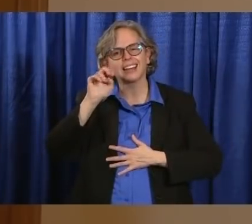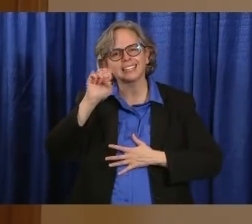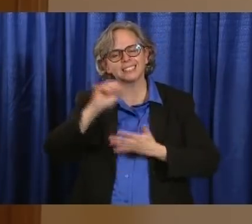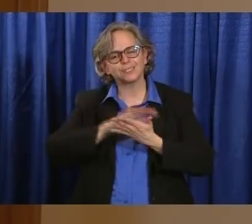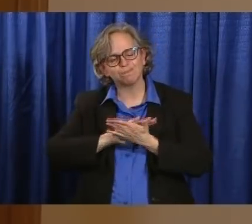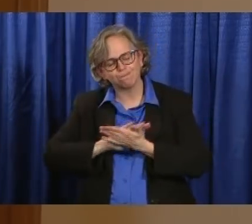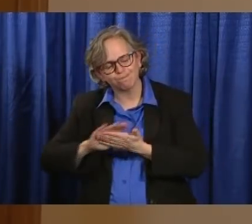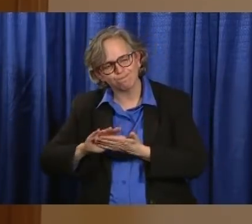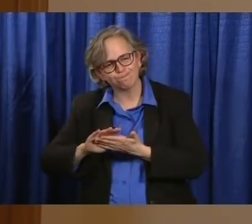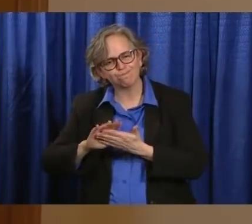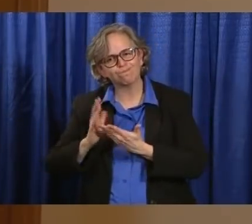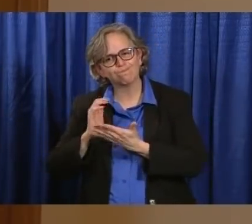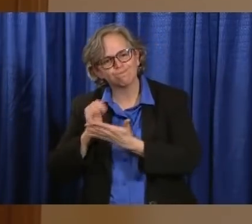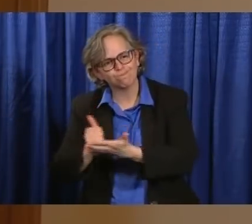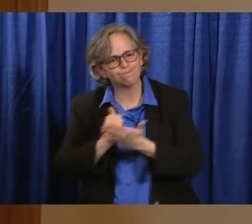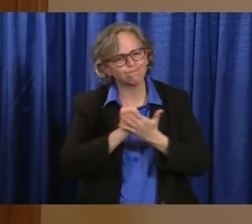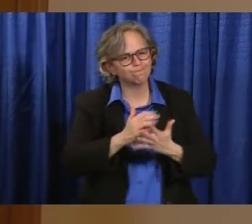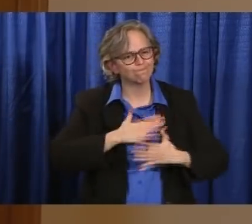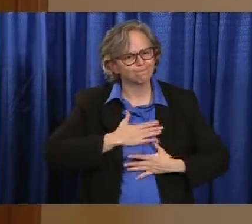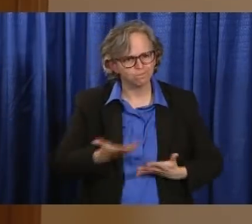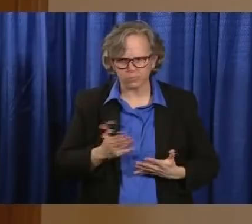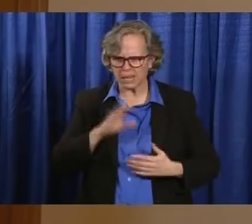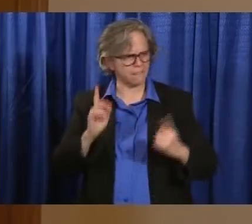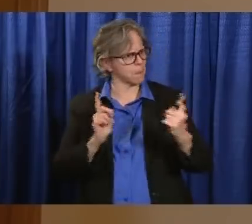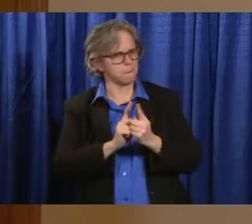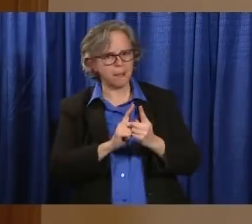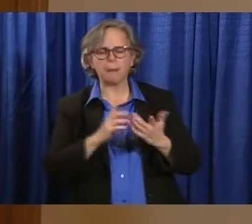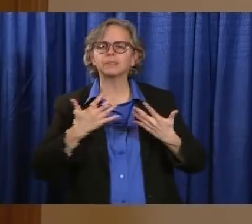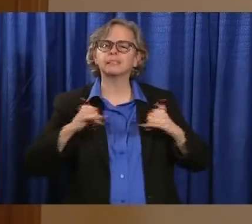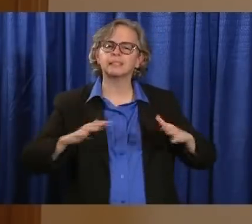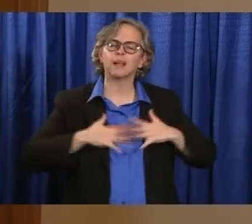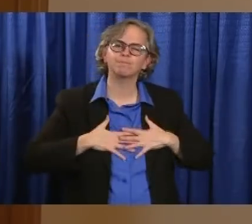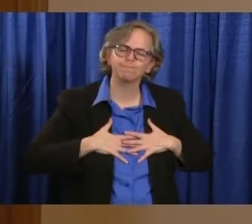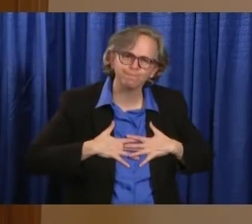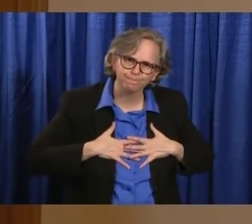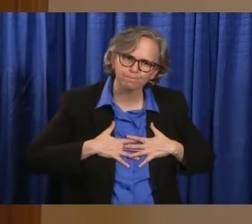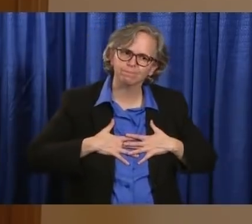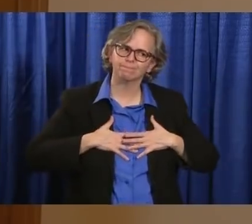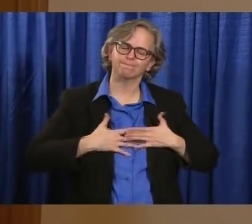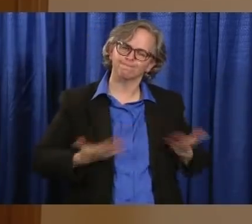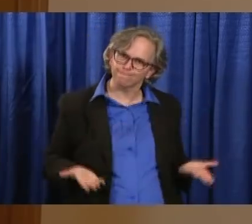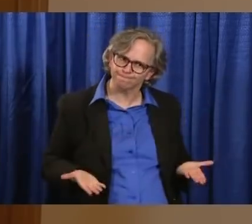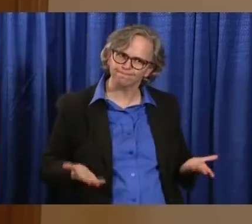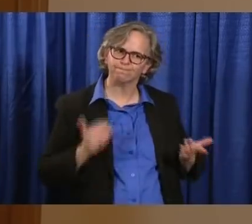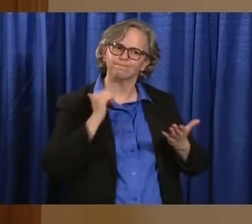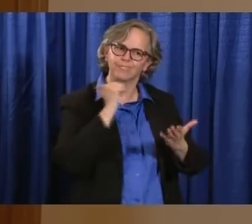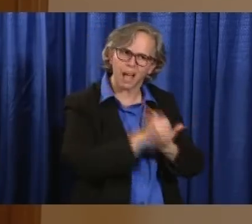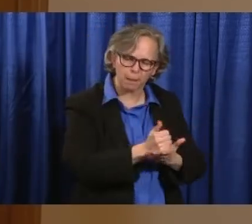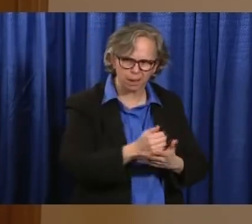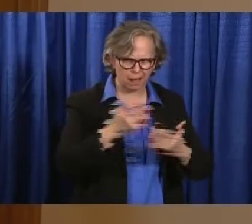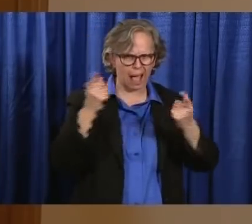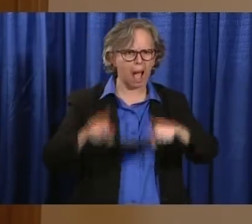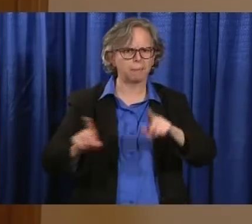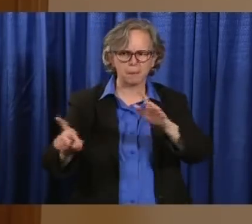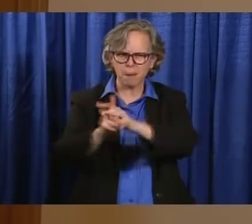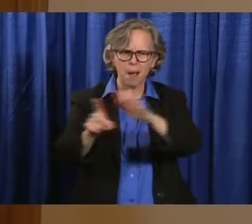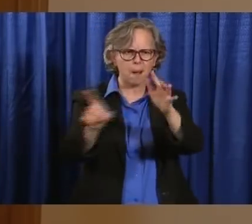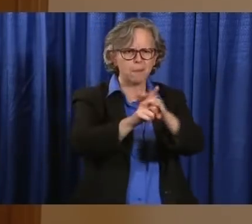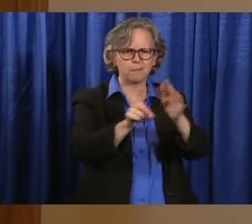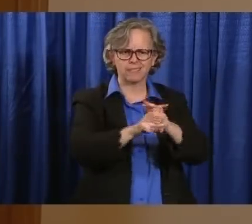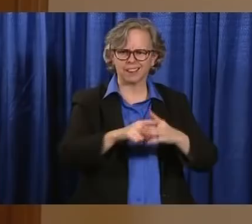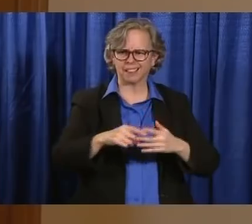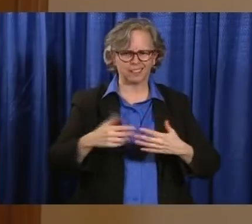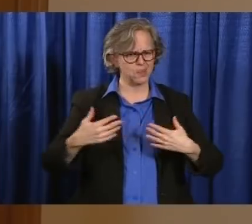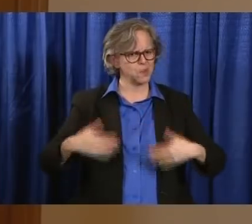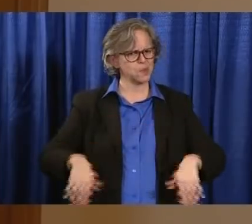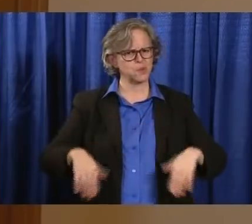young person they never met. I think almost everything we're doing in our online world can be turned into something